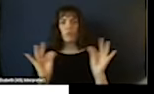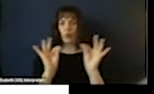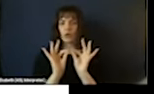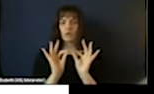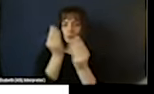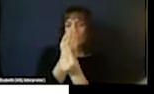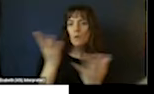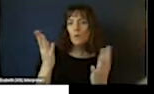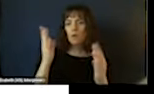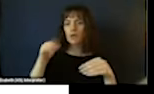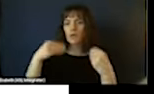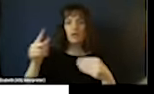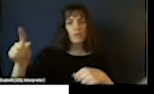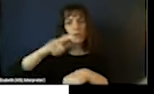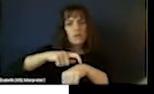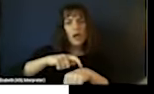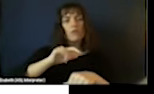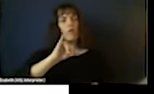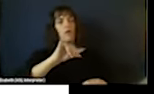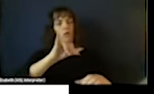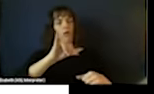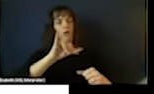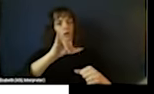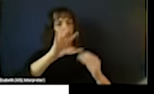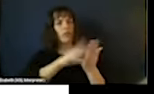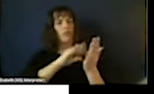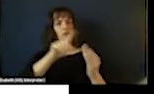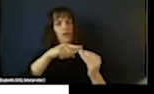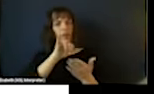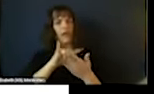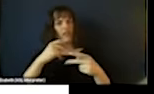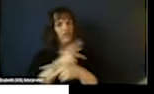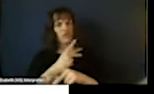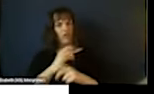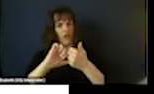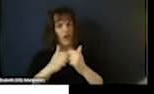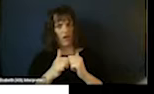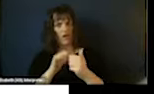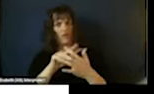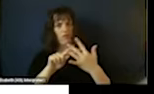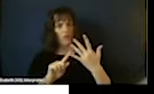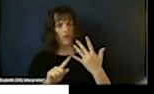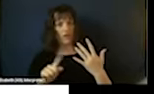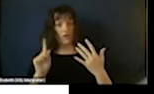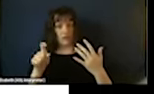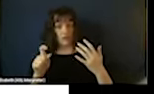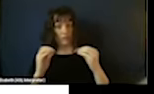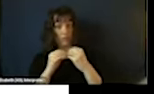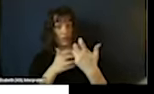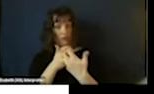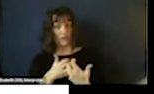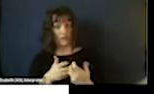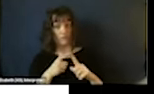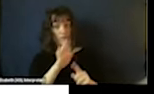going to tackle a requirement, and also for them to evaluate if they're going to need additional accommodations.